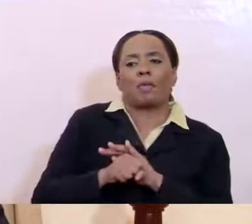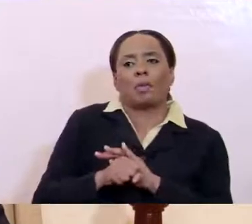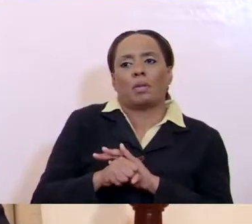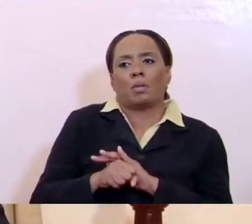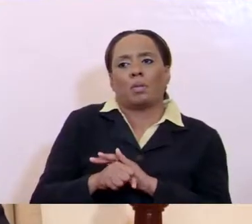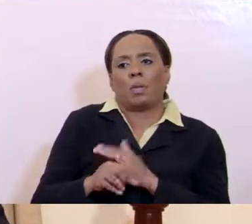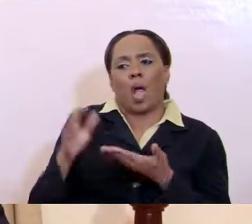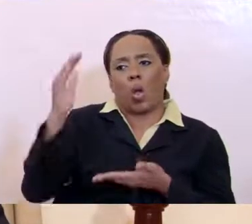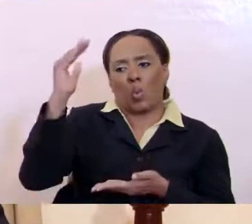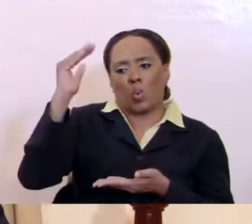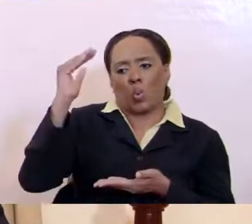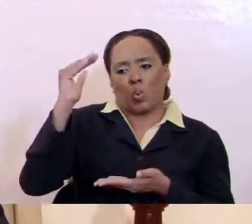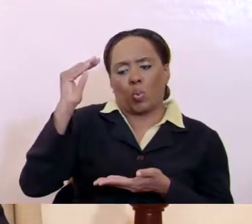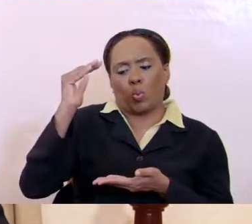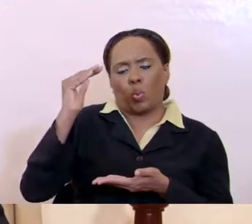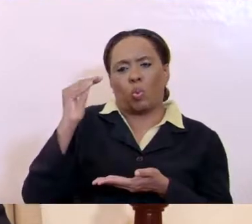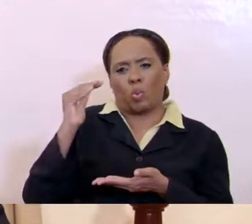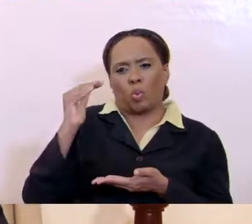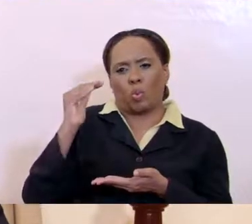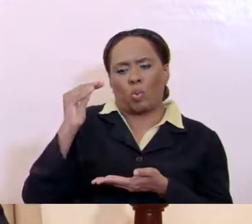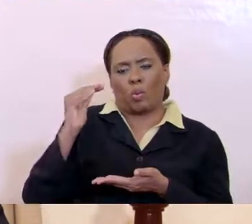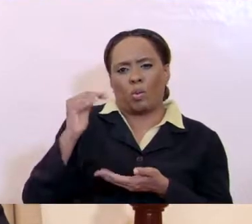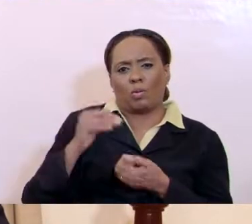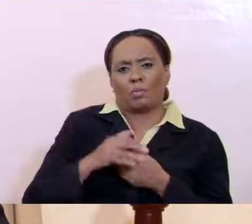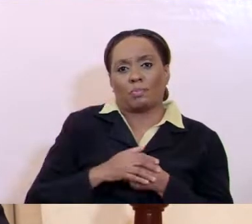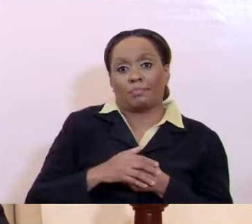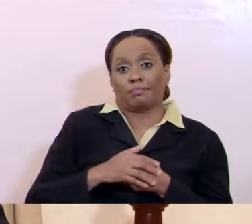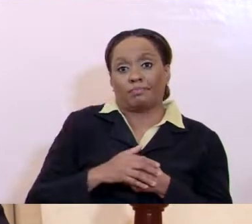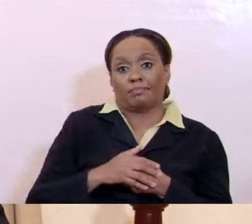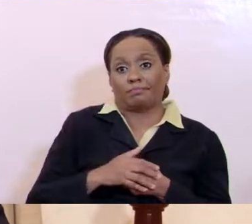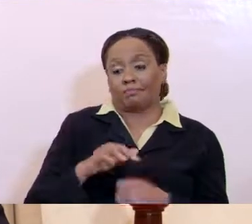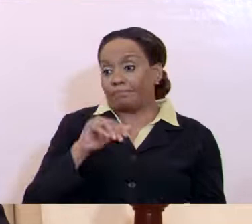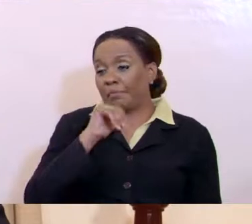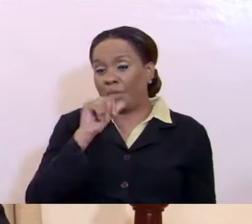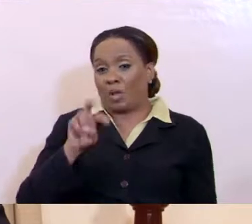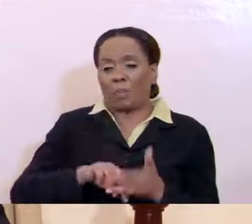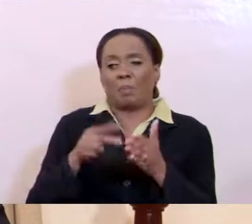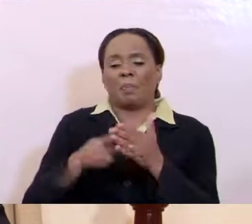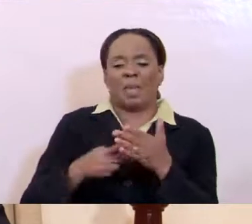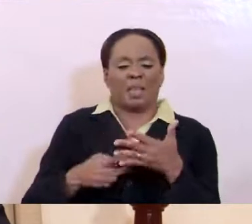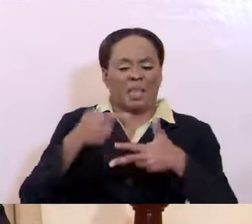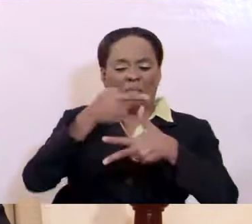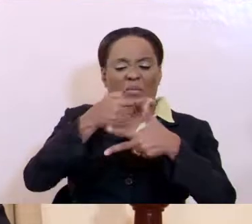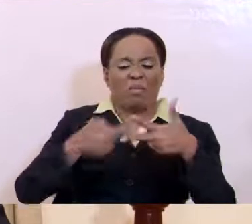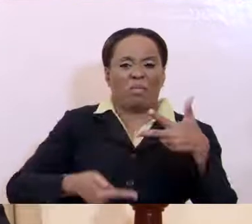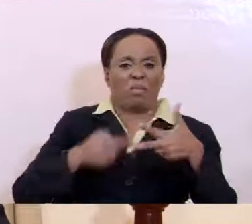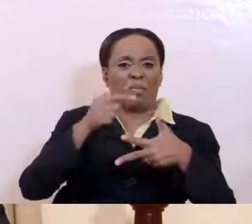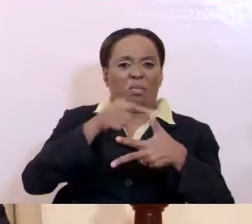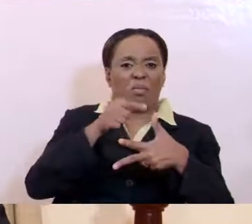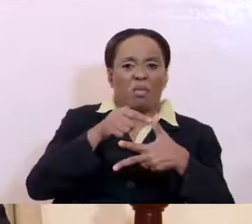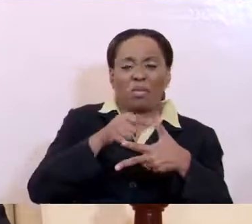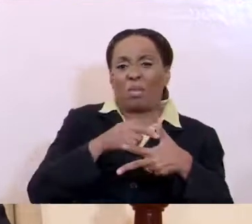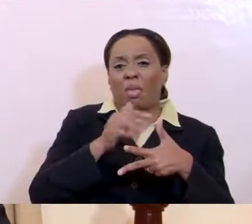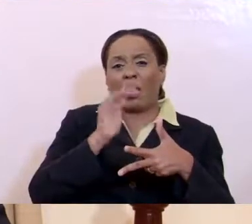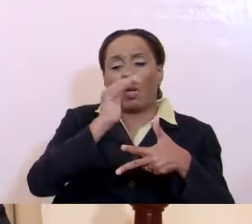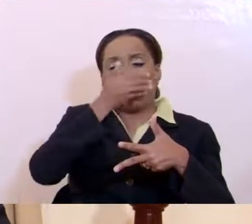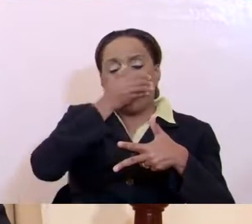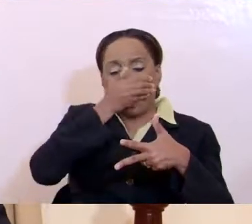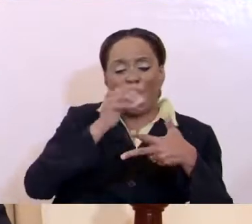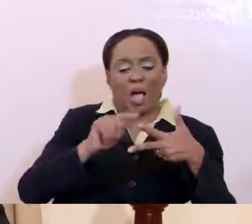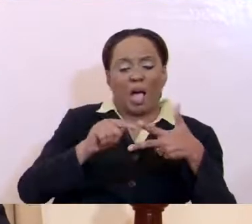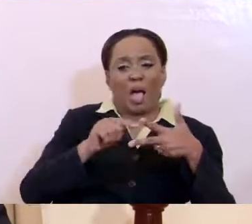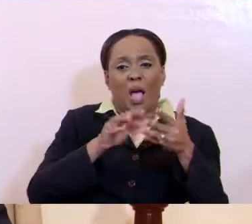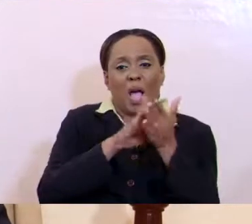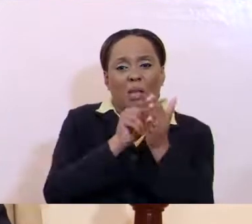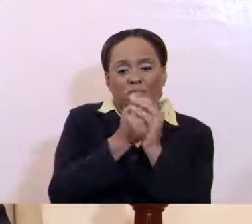not mean that we can forget all of the things that we've been told that we need to do. We need to continue doing all